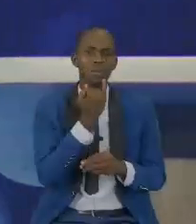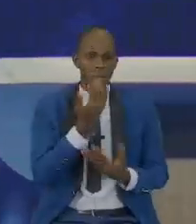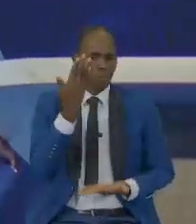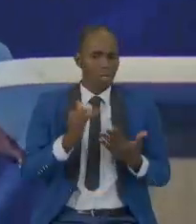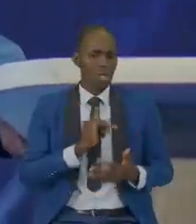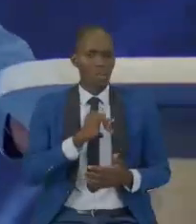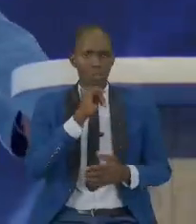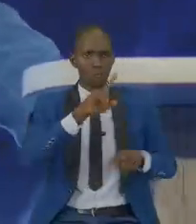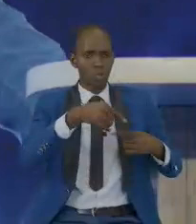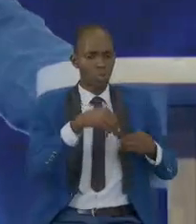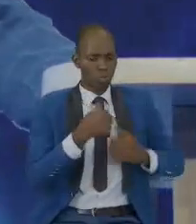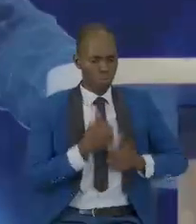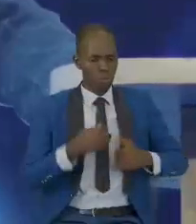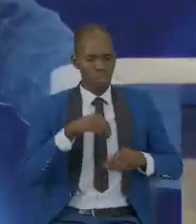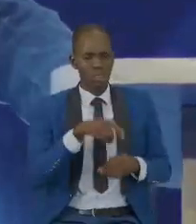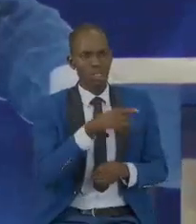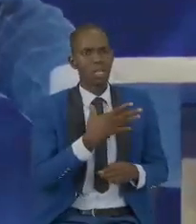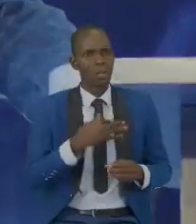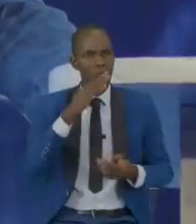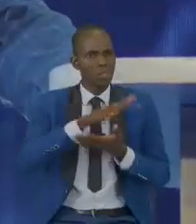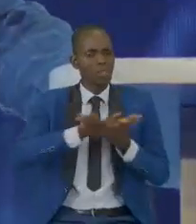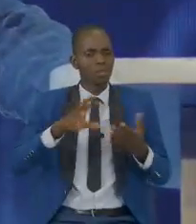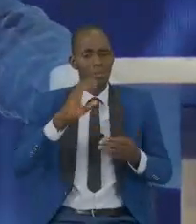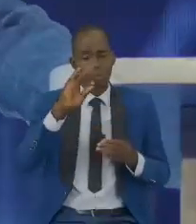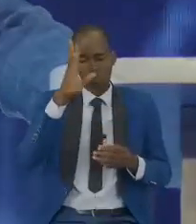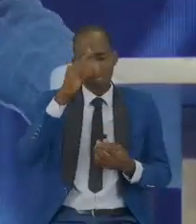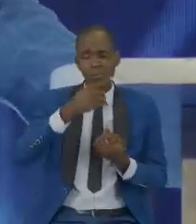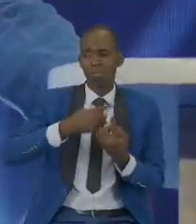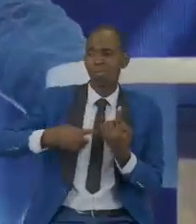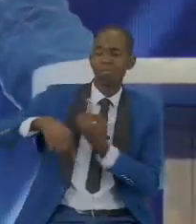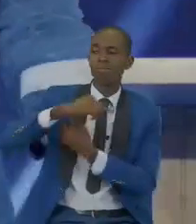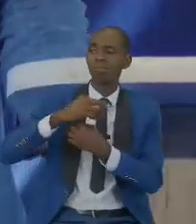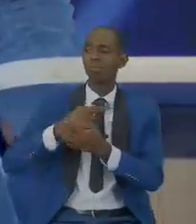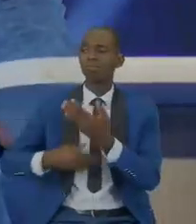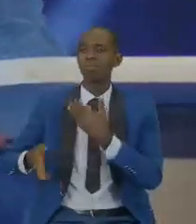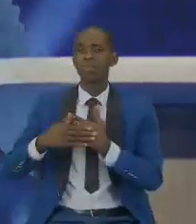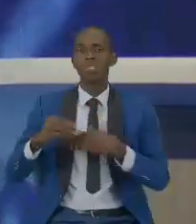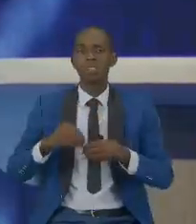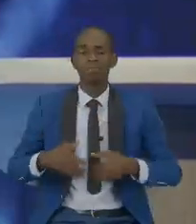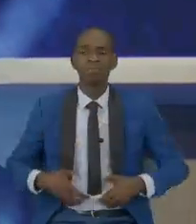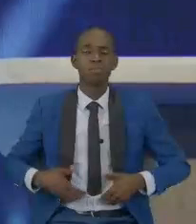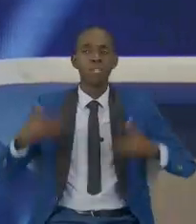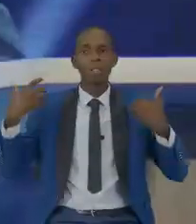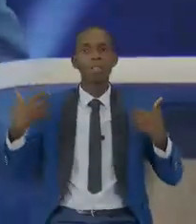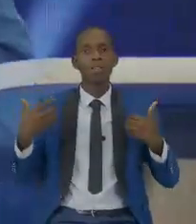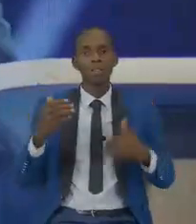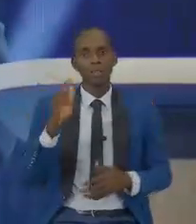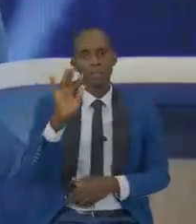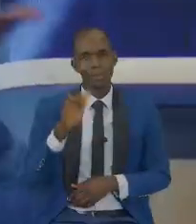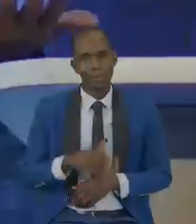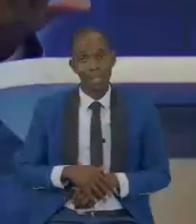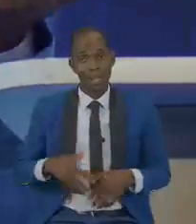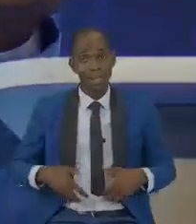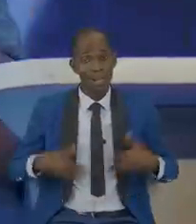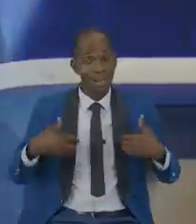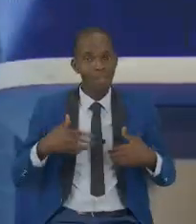he turned and went away in a rage. My brother, anger will not